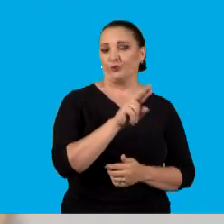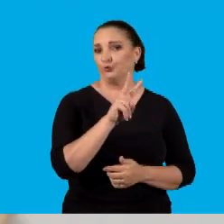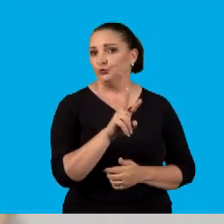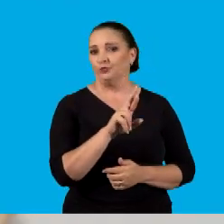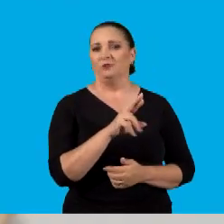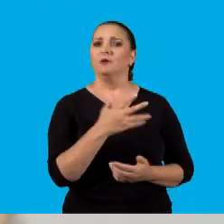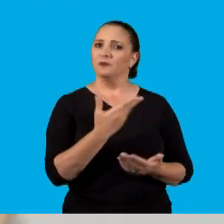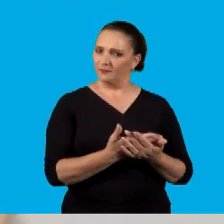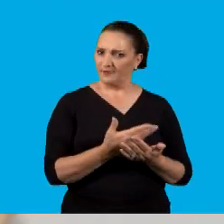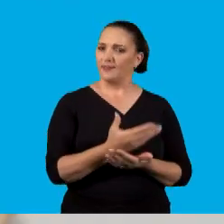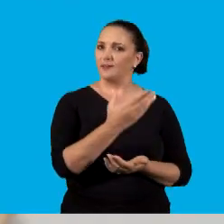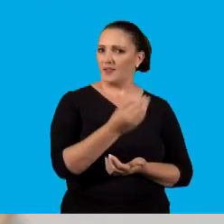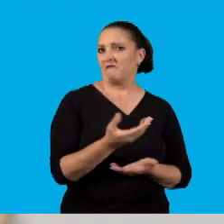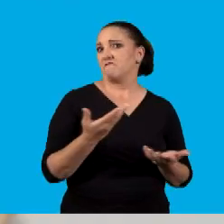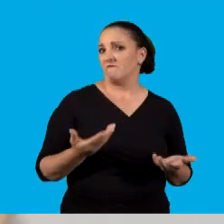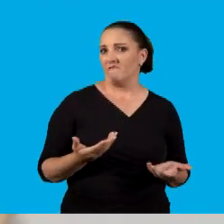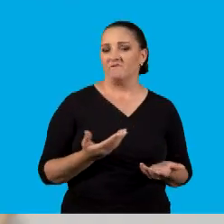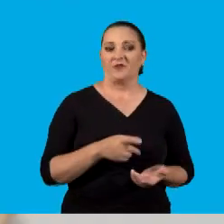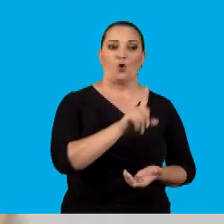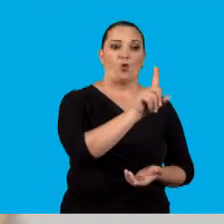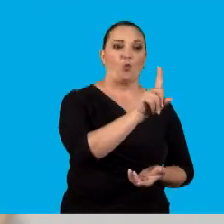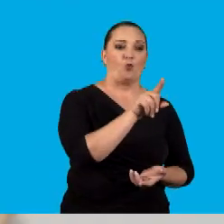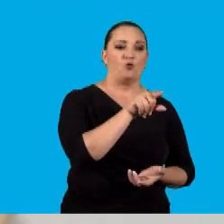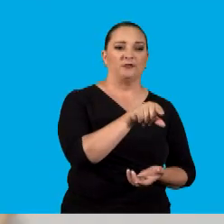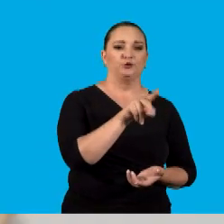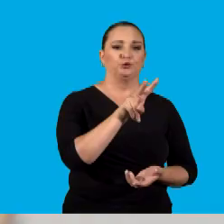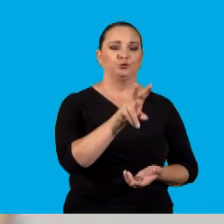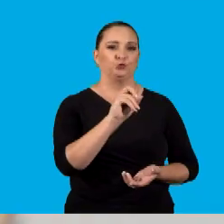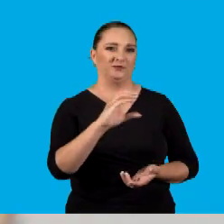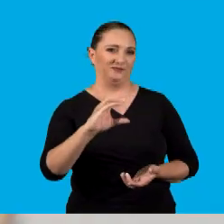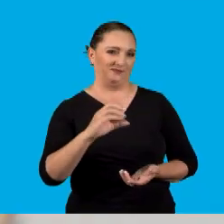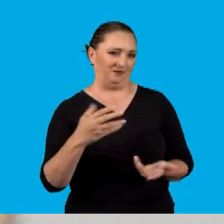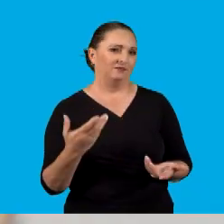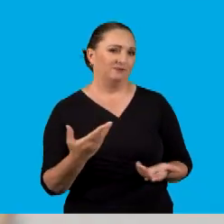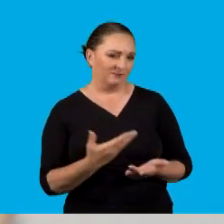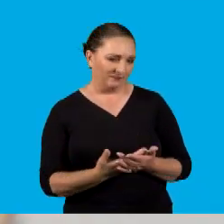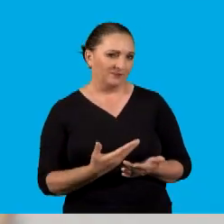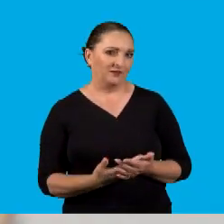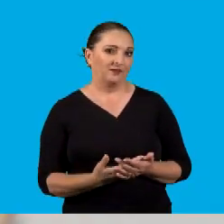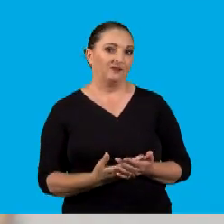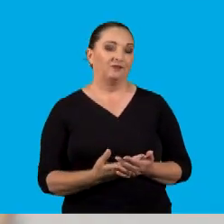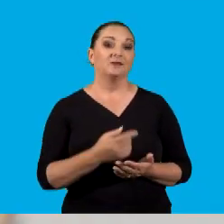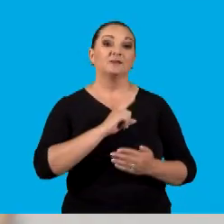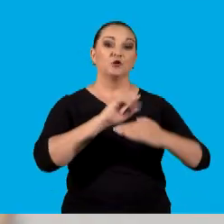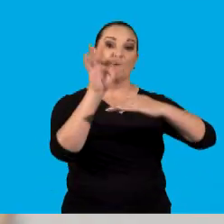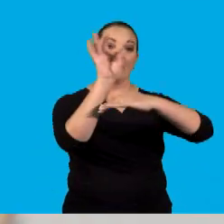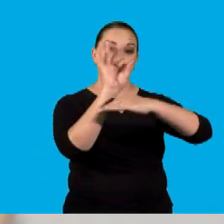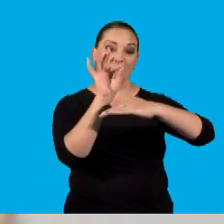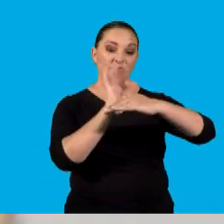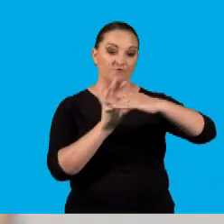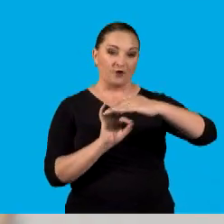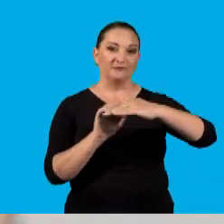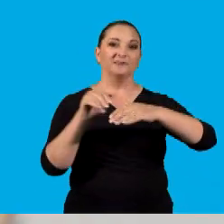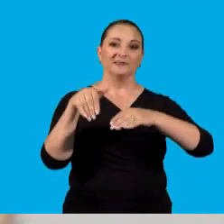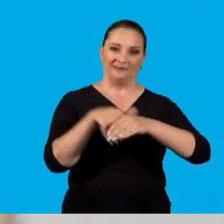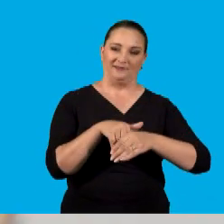rand and your 2 rands, but we can have our sweets at a 1 rand 20 cents. And that, of course, includes